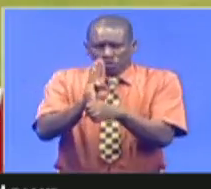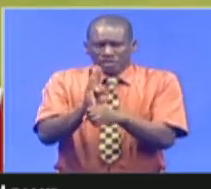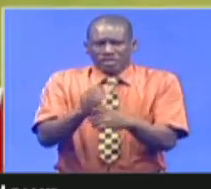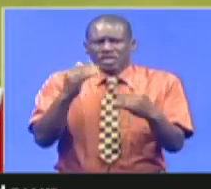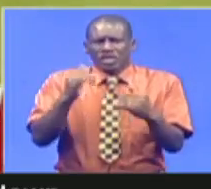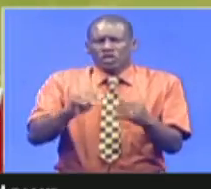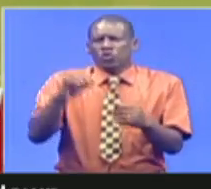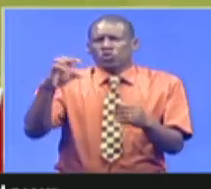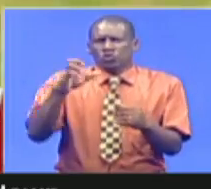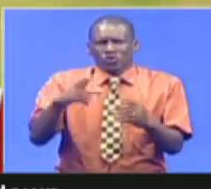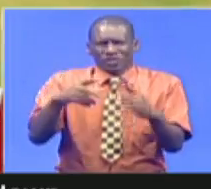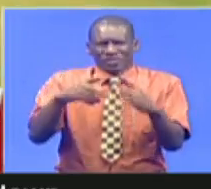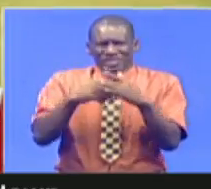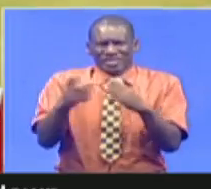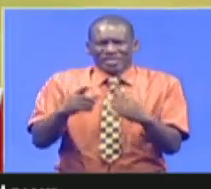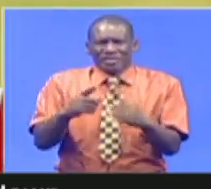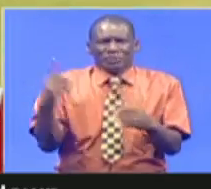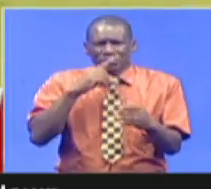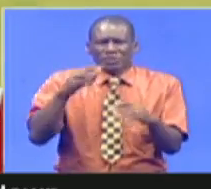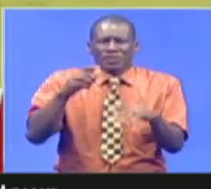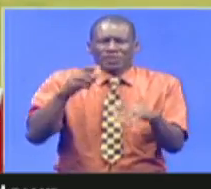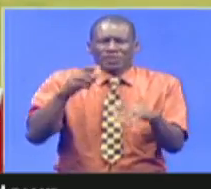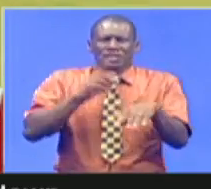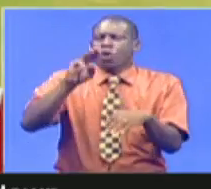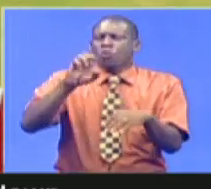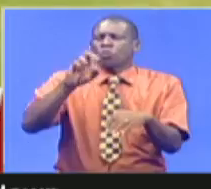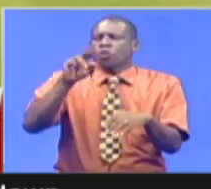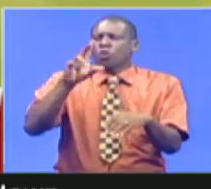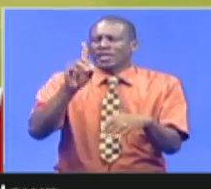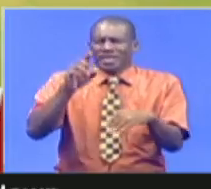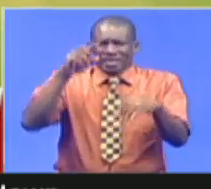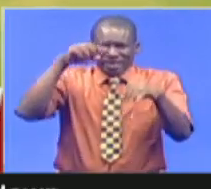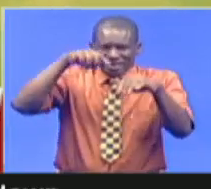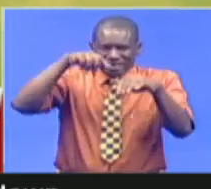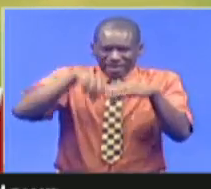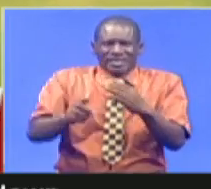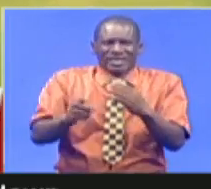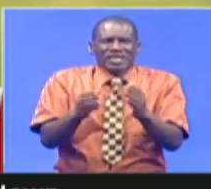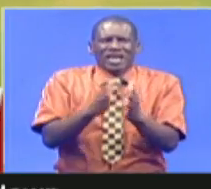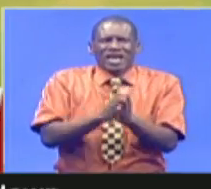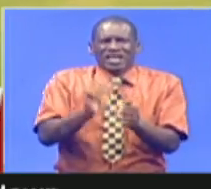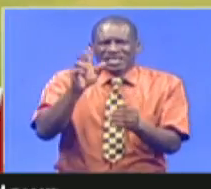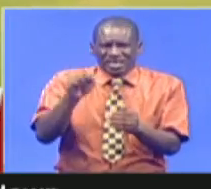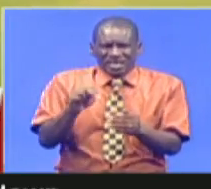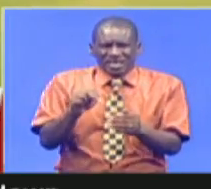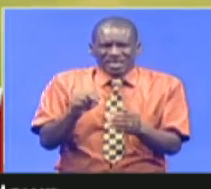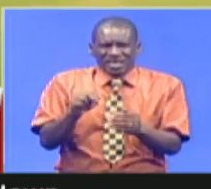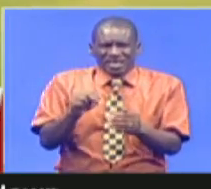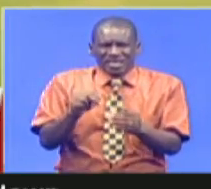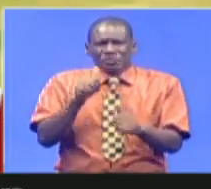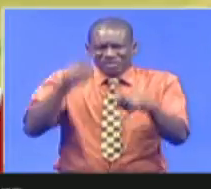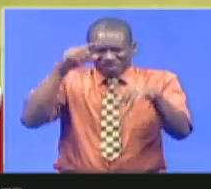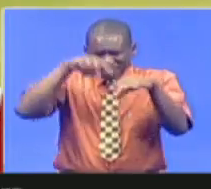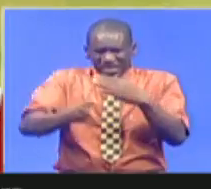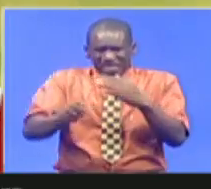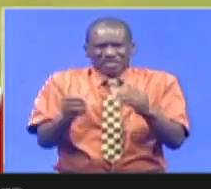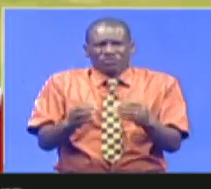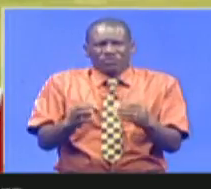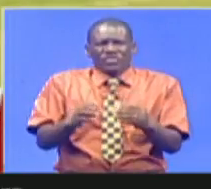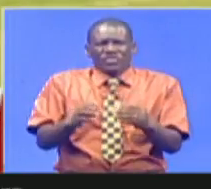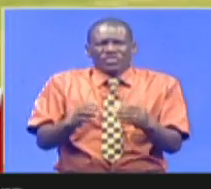Kogalo started with a bang, and Boniface Omondi's pace in the flanks led to a Kenneth Muguna shot being deflected into the net for a